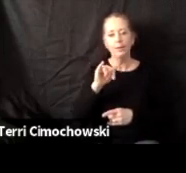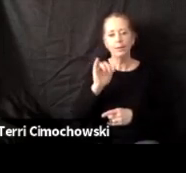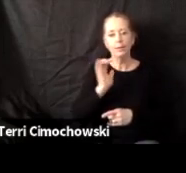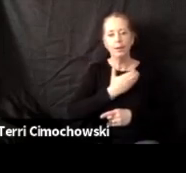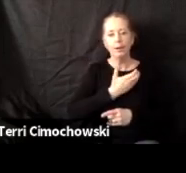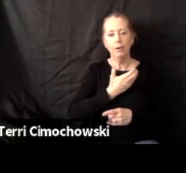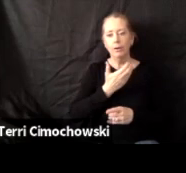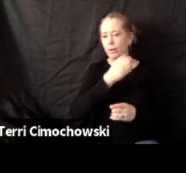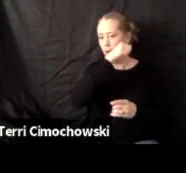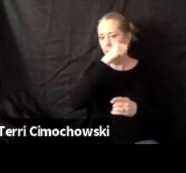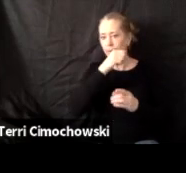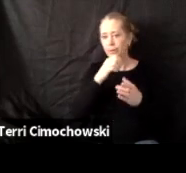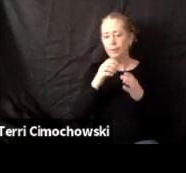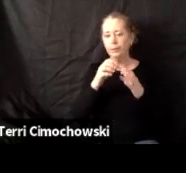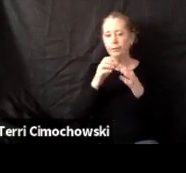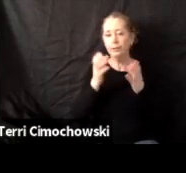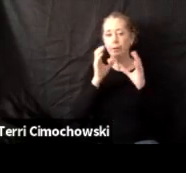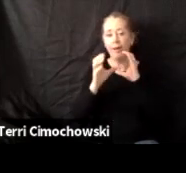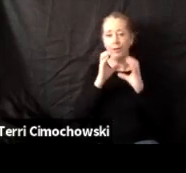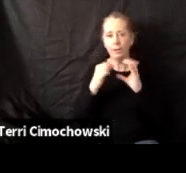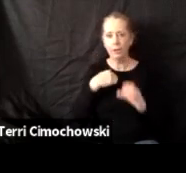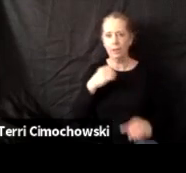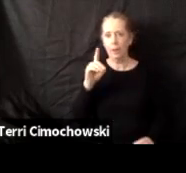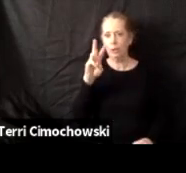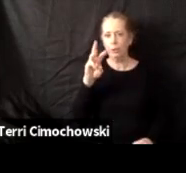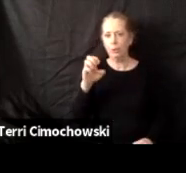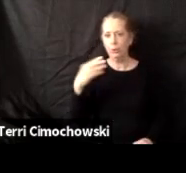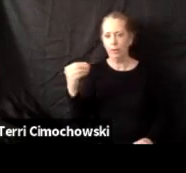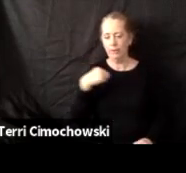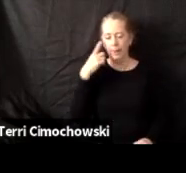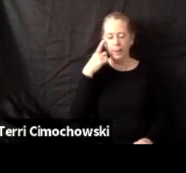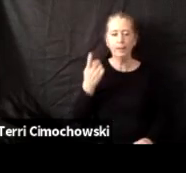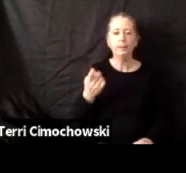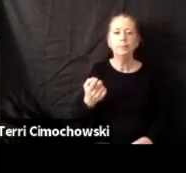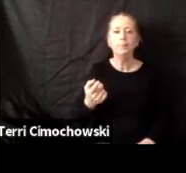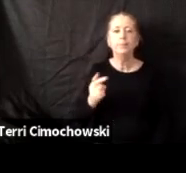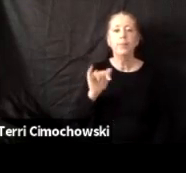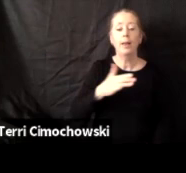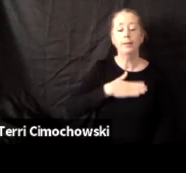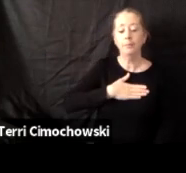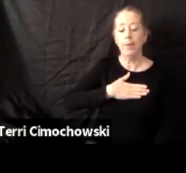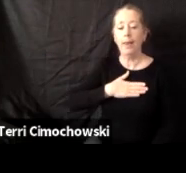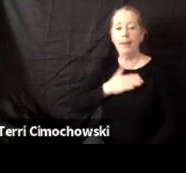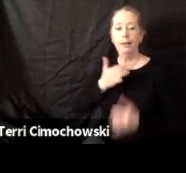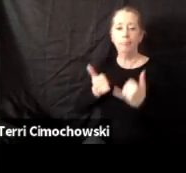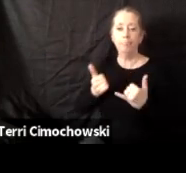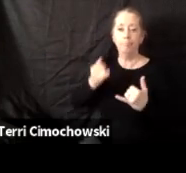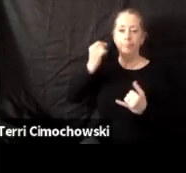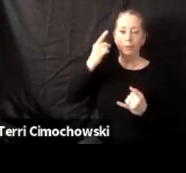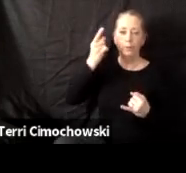conversation at high school. I think he popped off. Did he pop off? Yeah, I mean, that's my current understanding, yes.